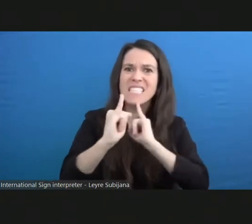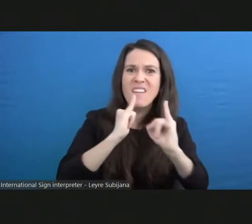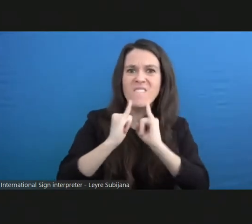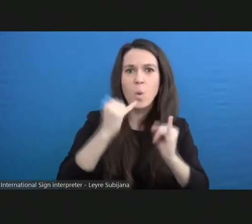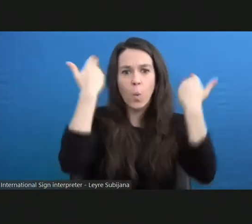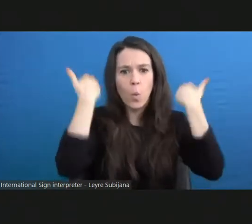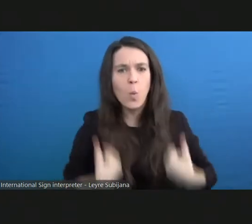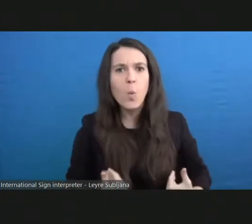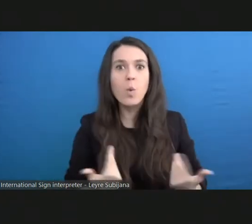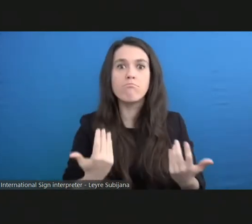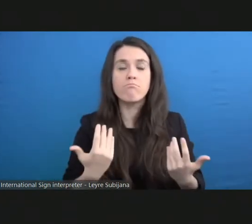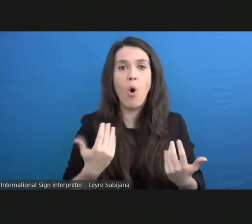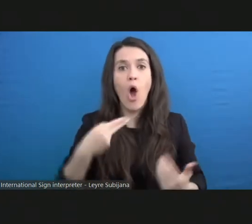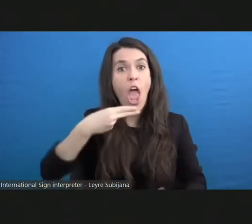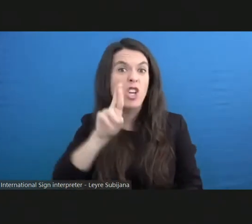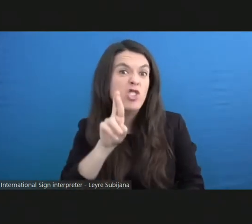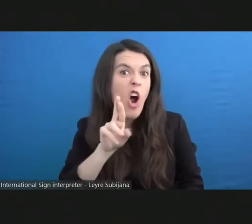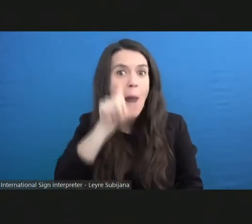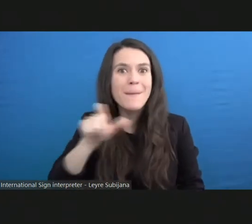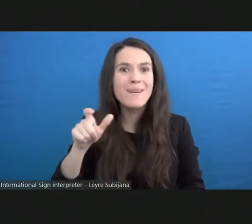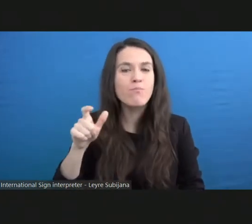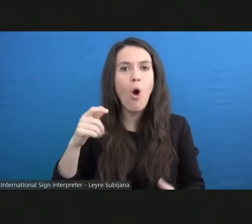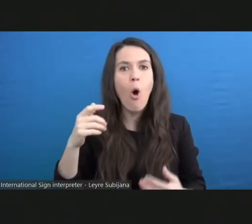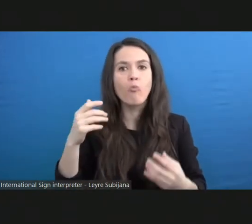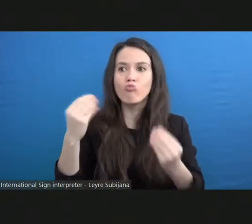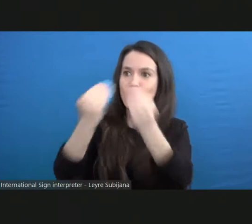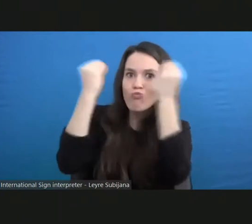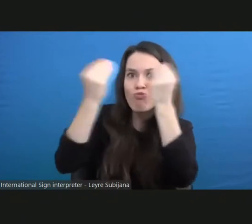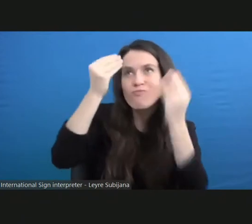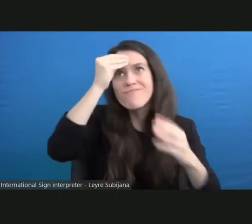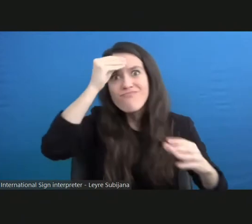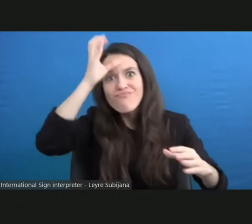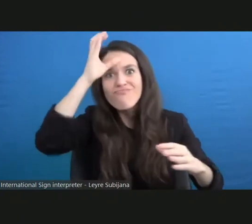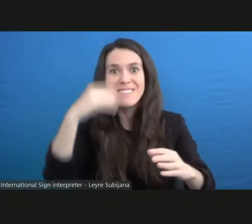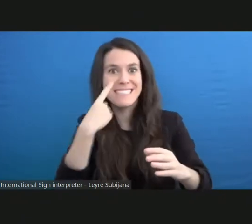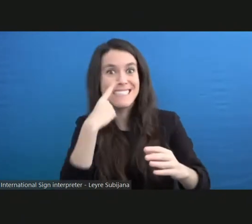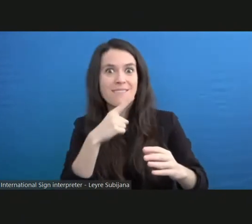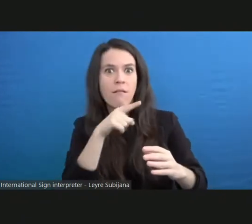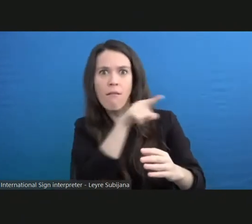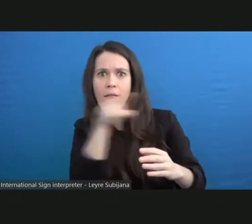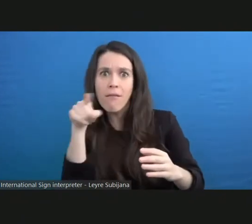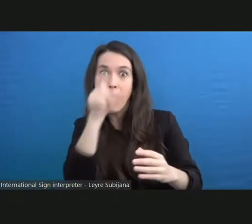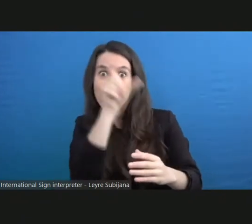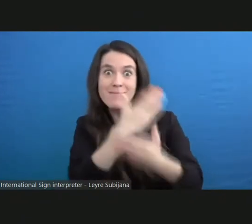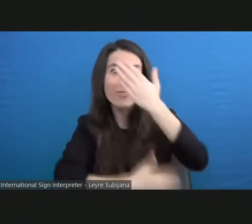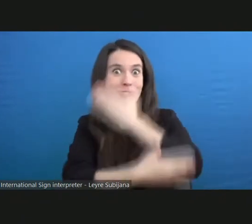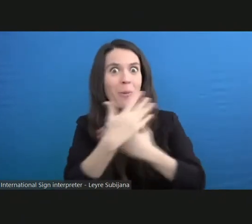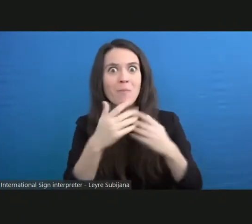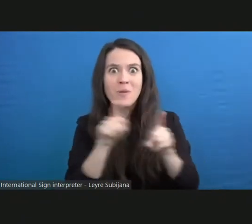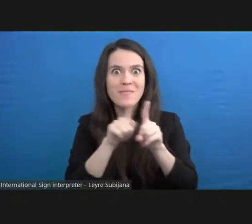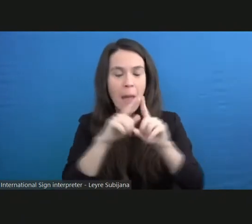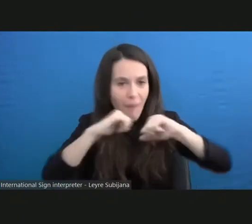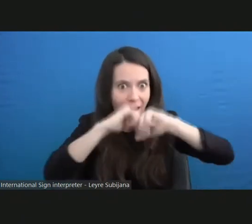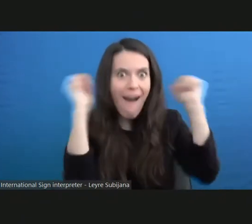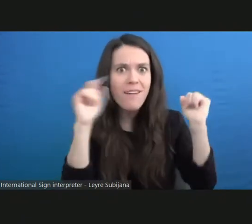resource staff are often not well prepared to highlight, to identify the talents that persons with disabilities can bring to their